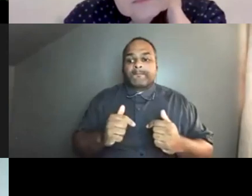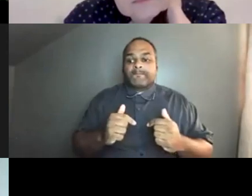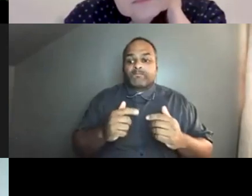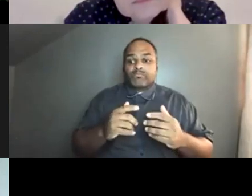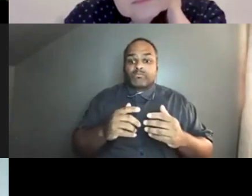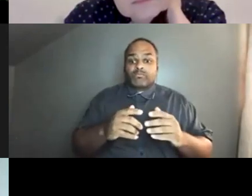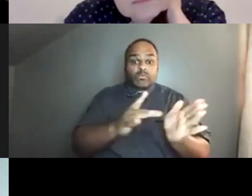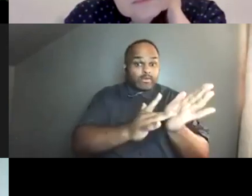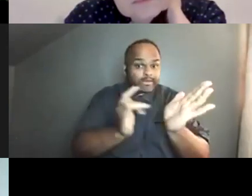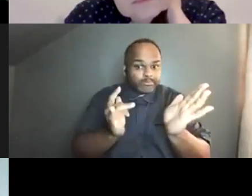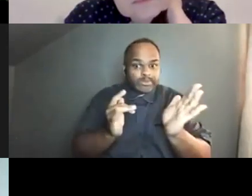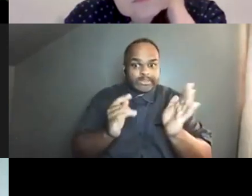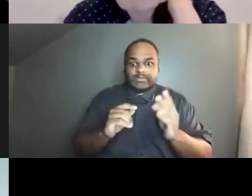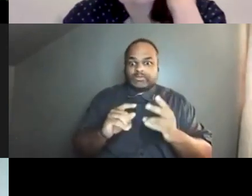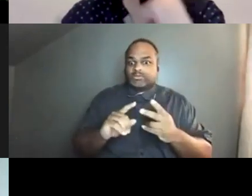Exploitation.